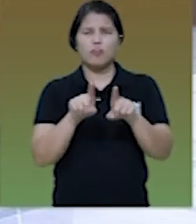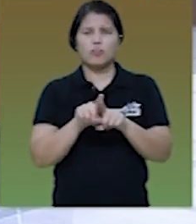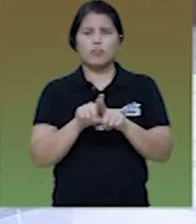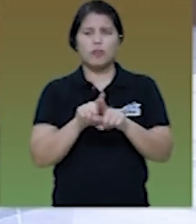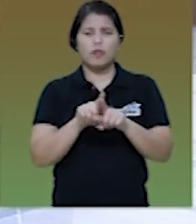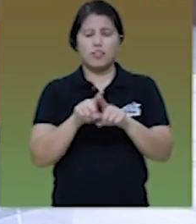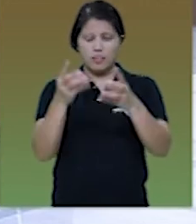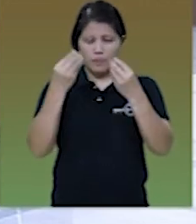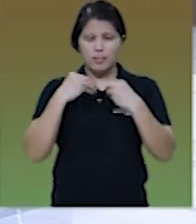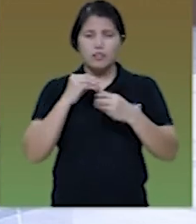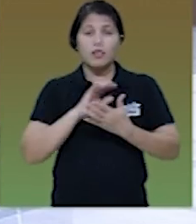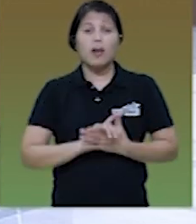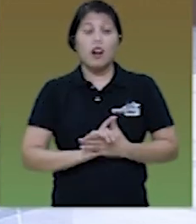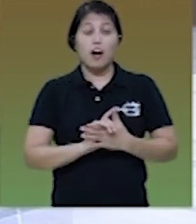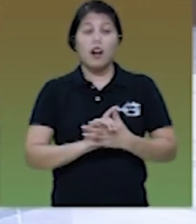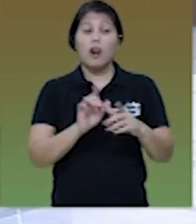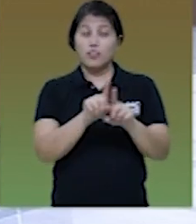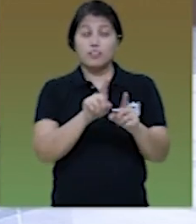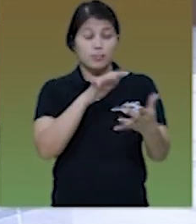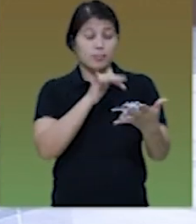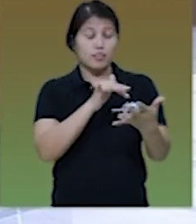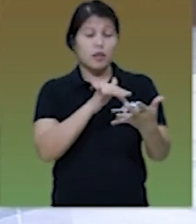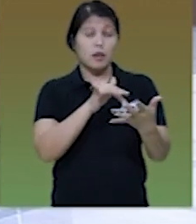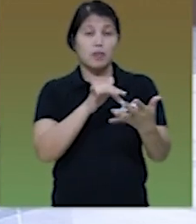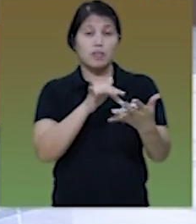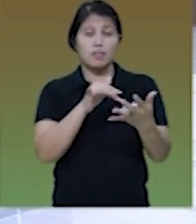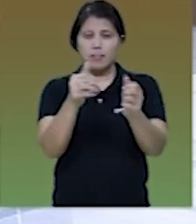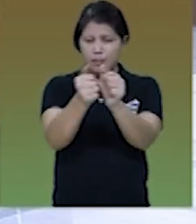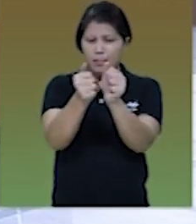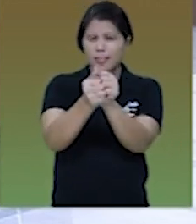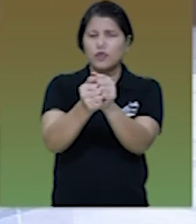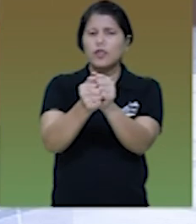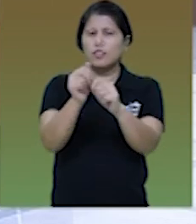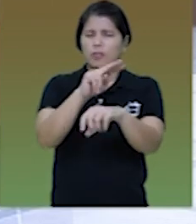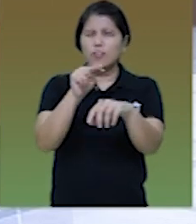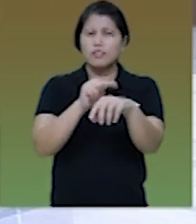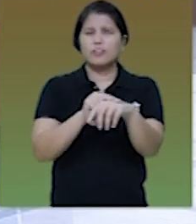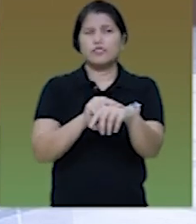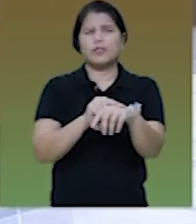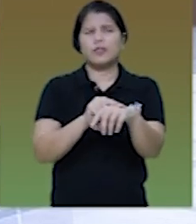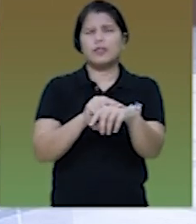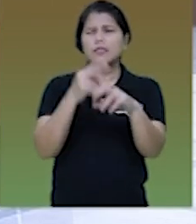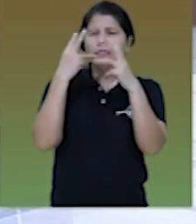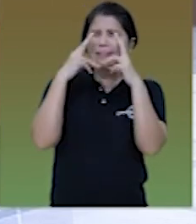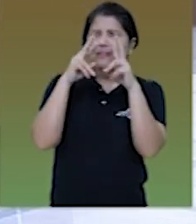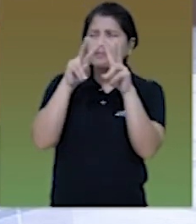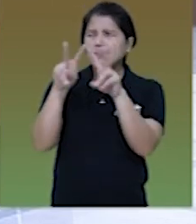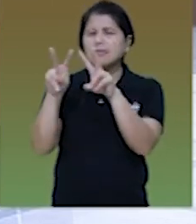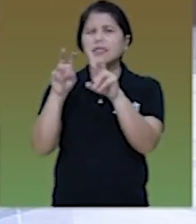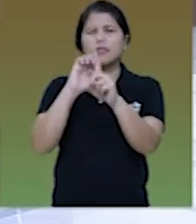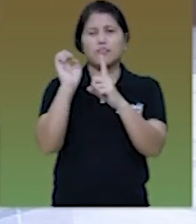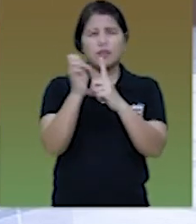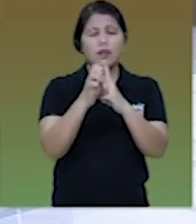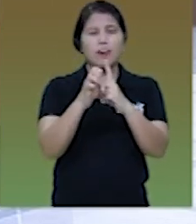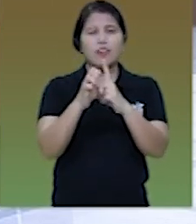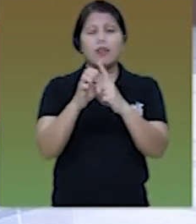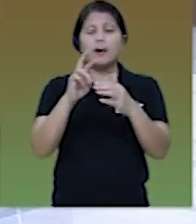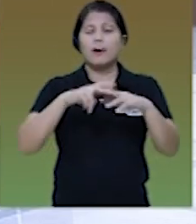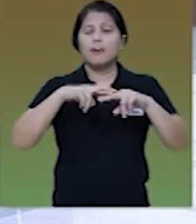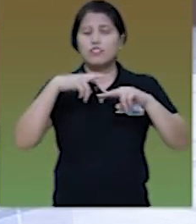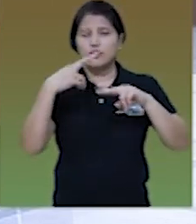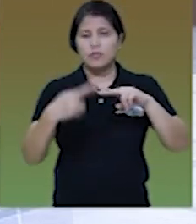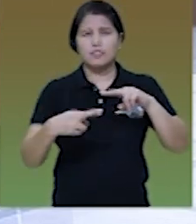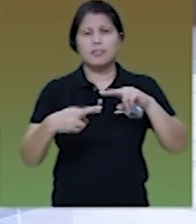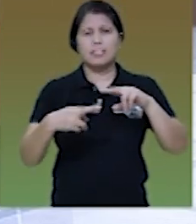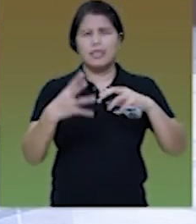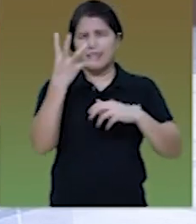well-being. According to studies, being in nature or even viewing scenes of nature reduces